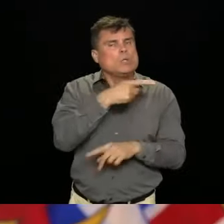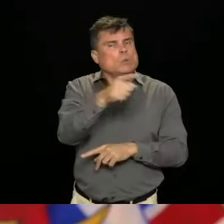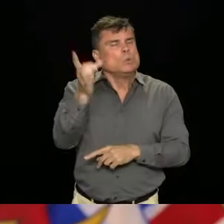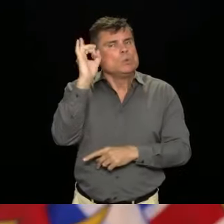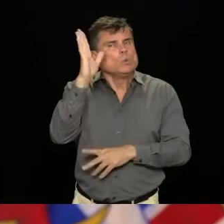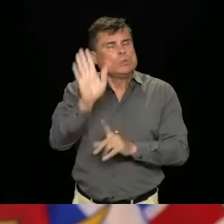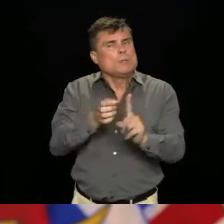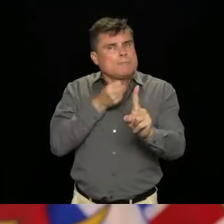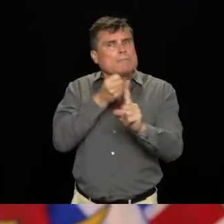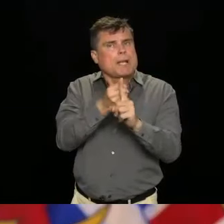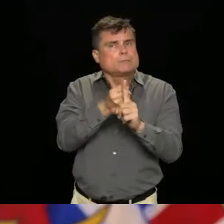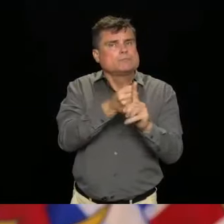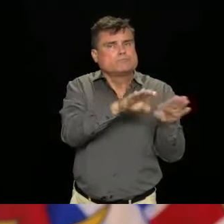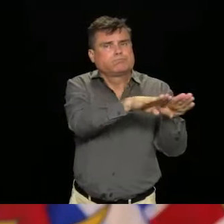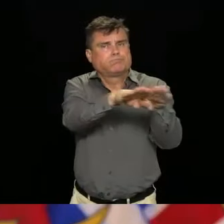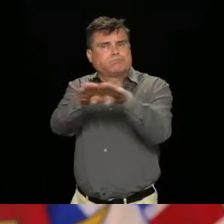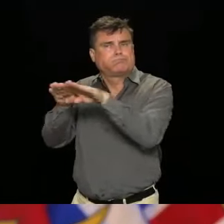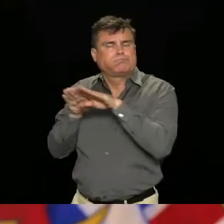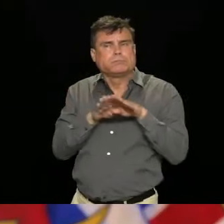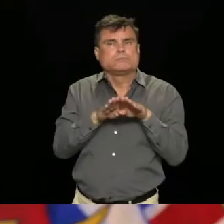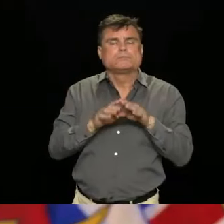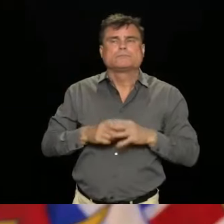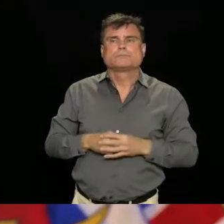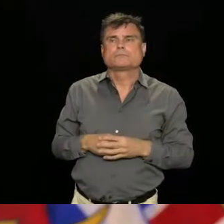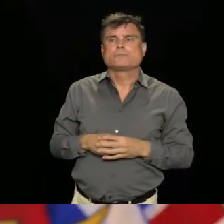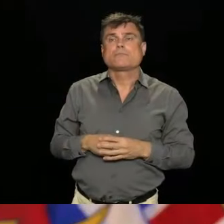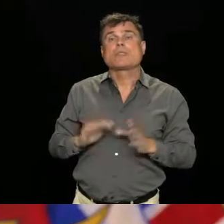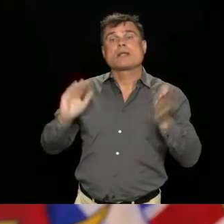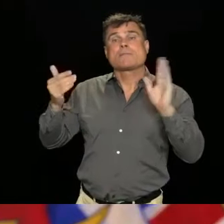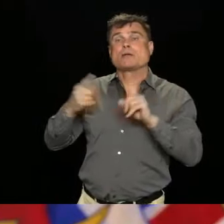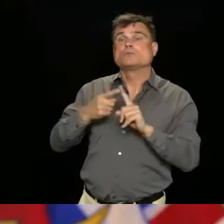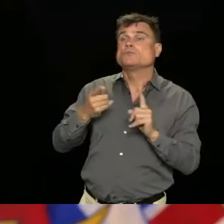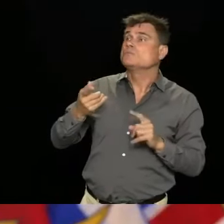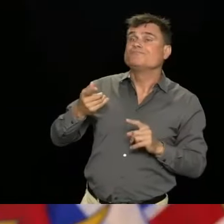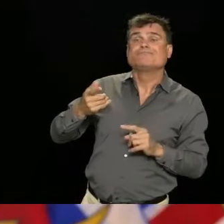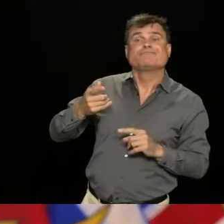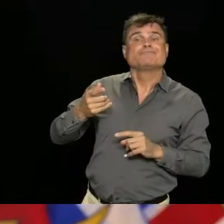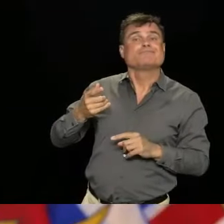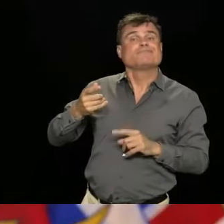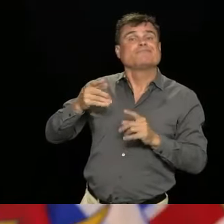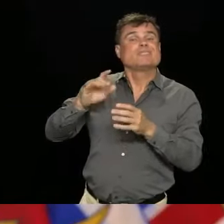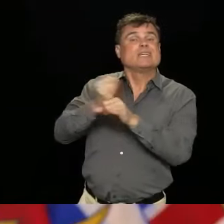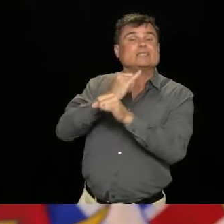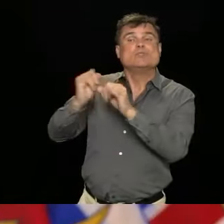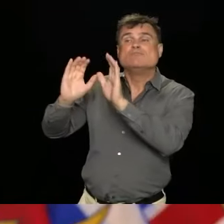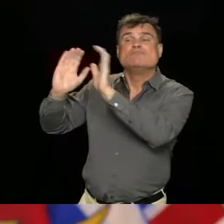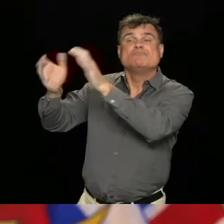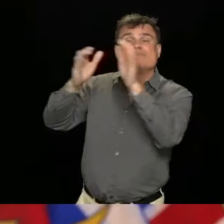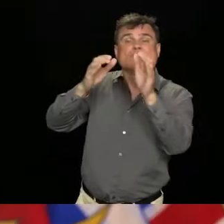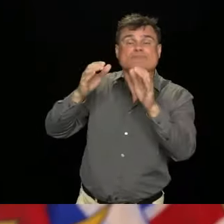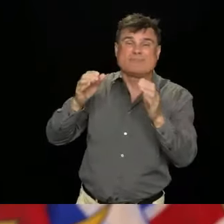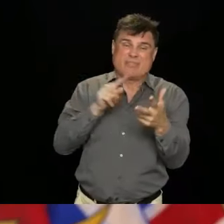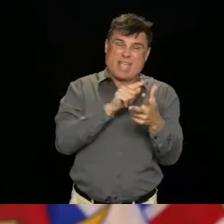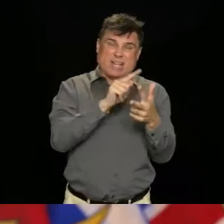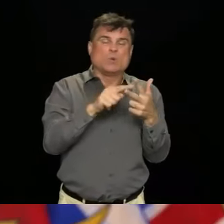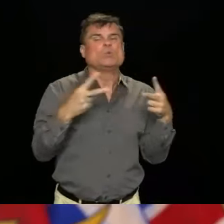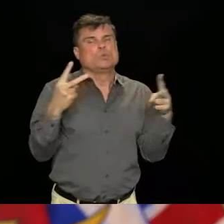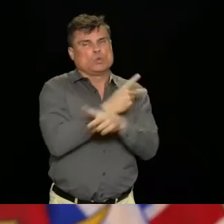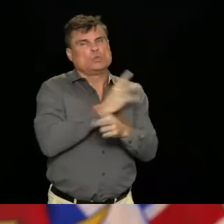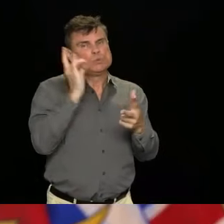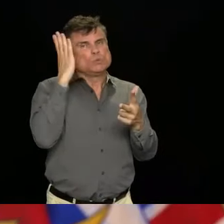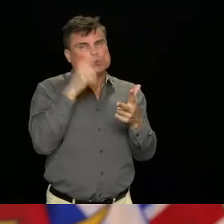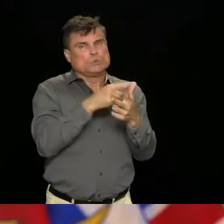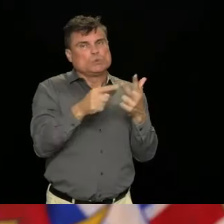have occurred, those industries are still much harder hit than other industries. That's why you see the youth demographics. That's why you see the